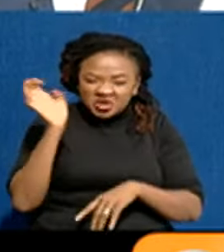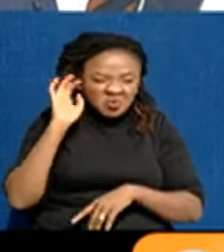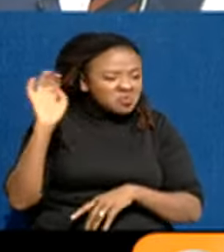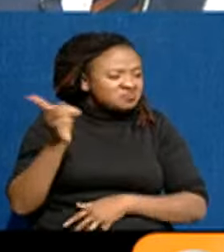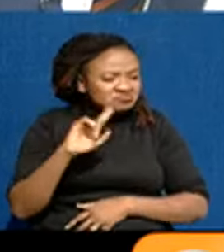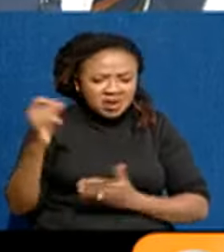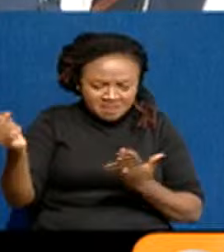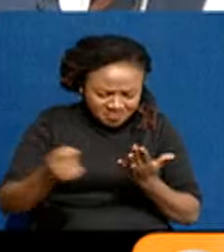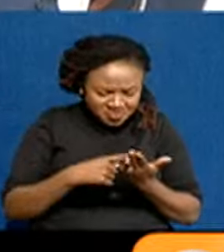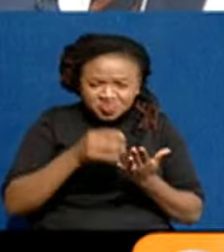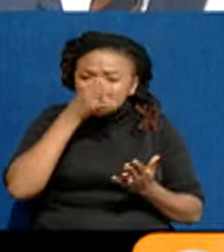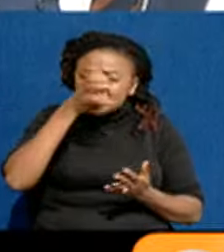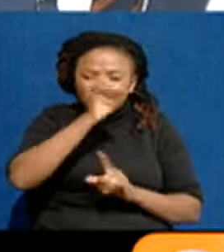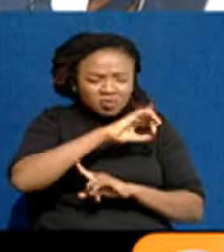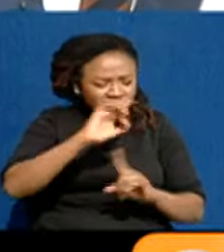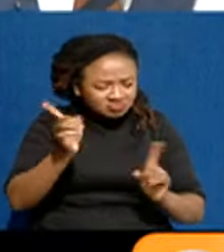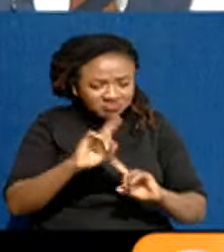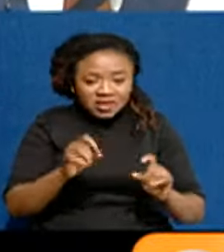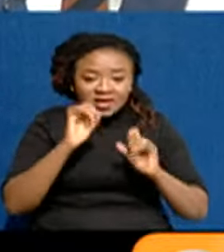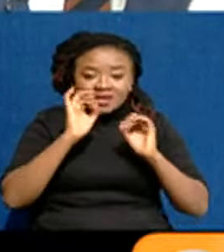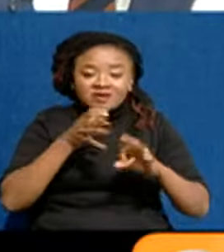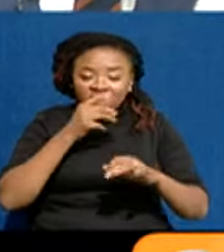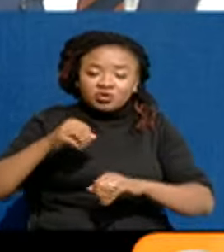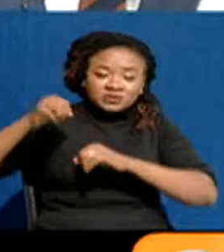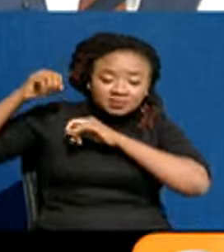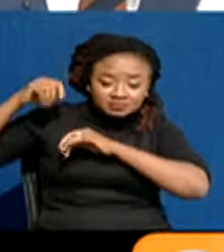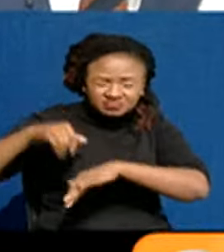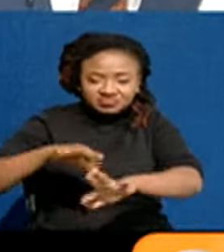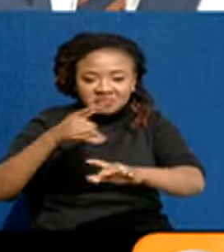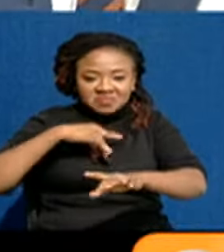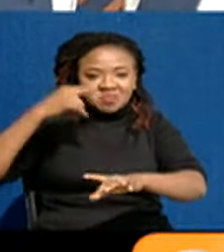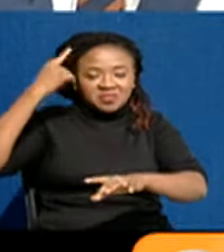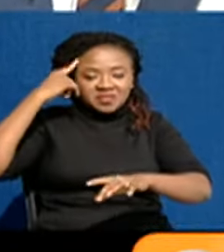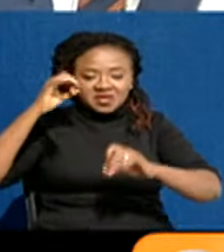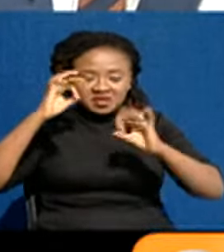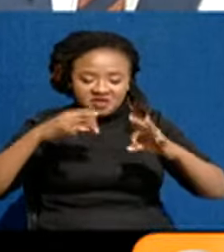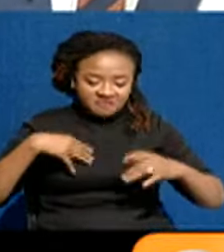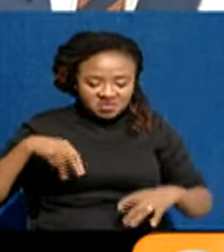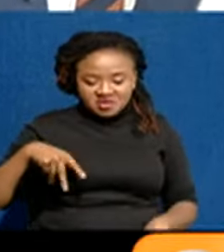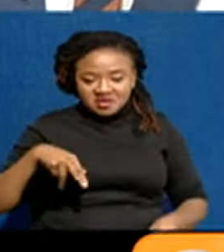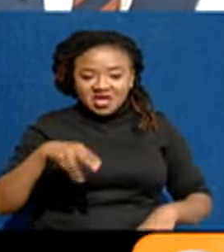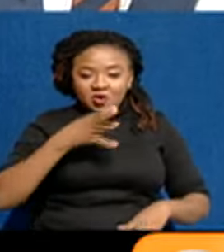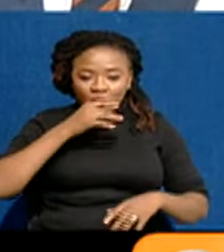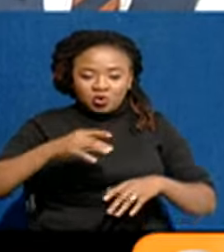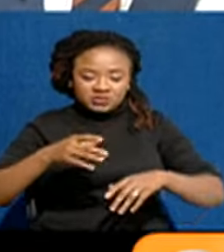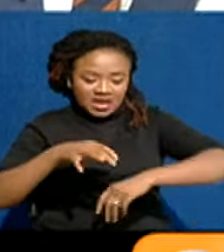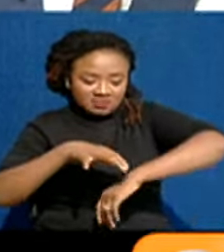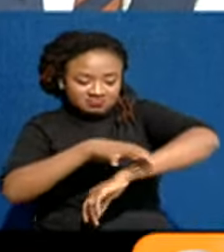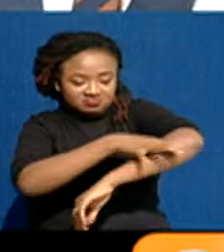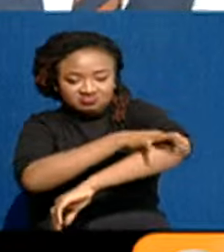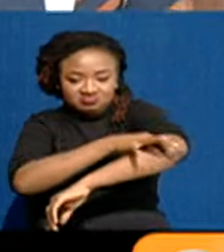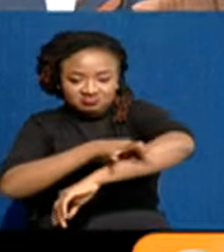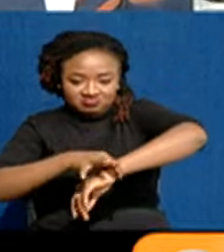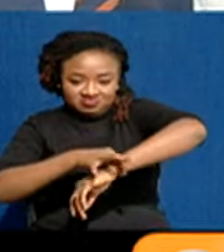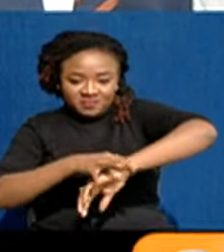into running water, regardless whether it's low. You know, the people used to say that if it reaches my knee. Yeah. But even ankle level water,